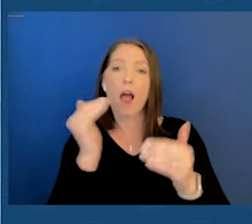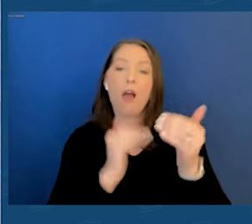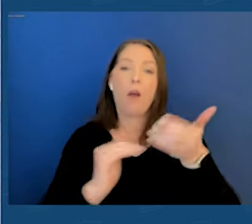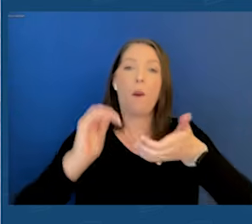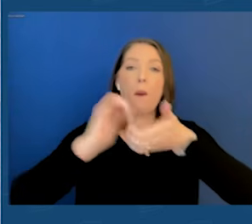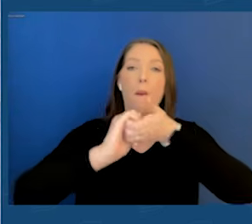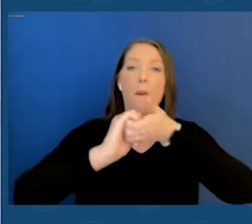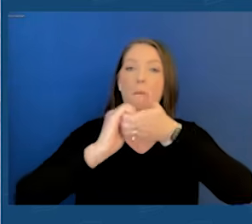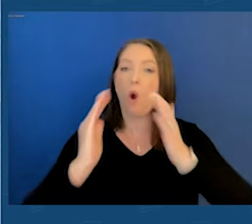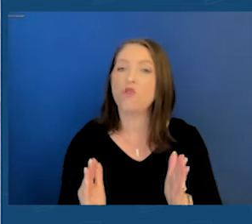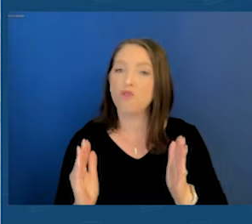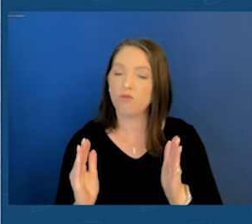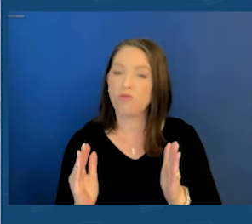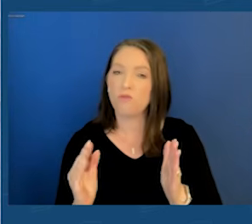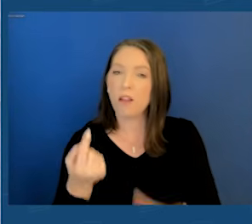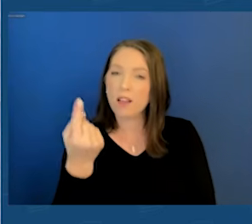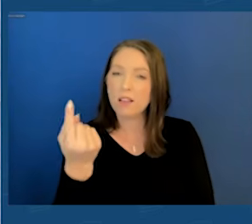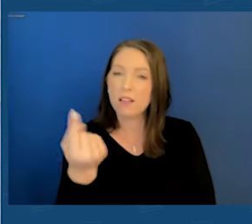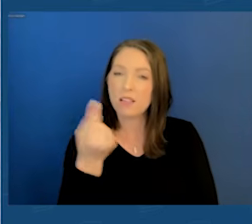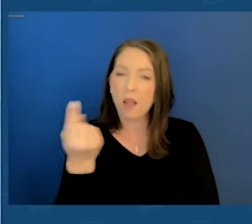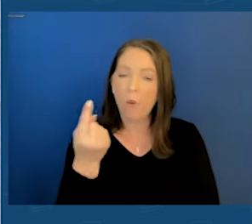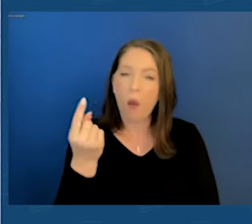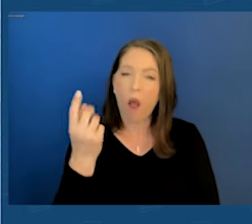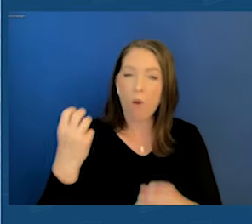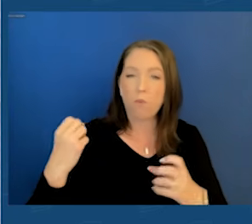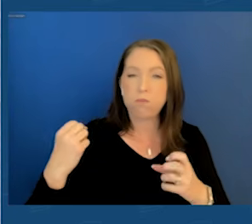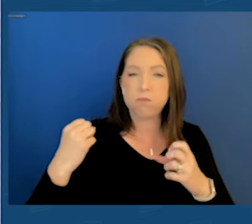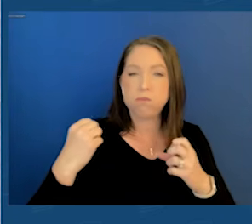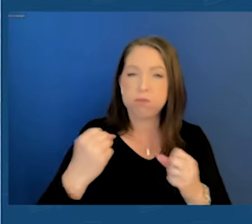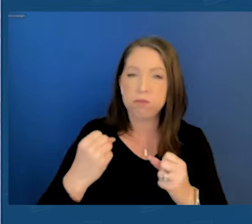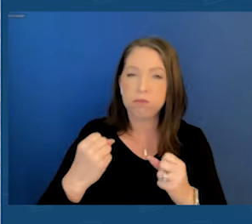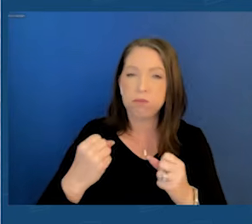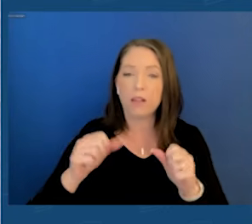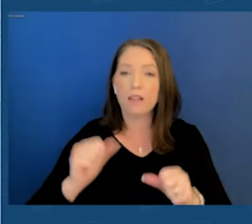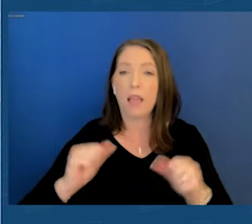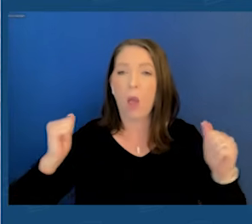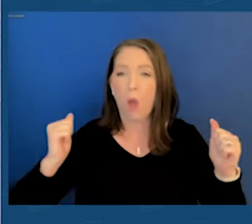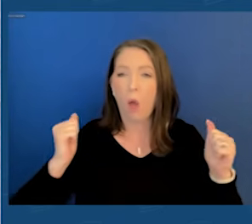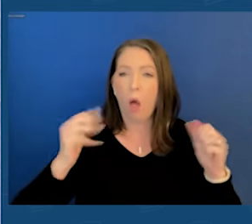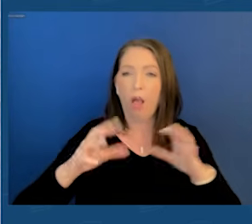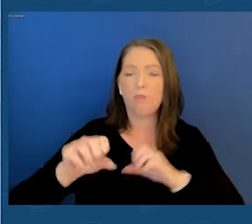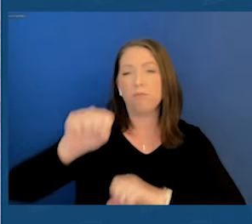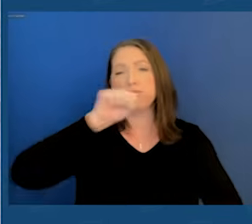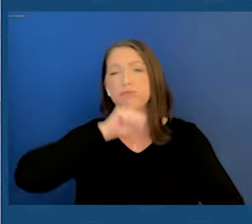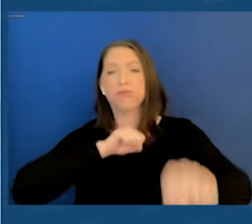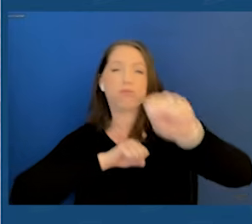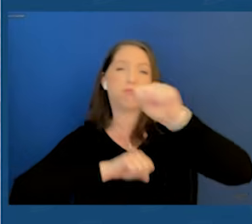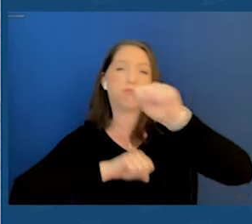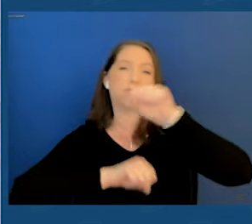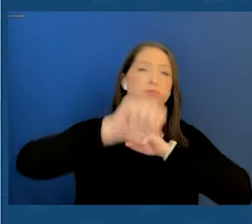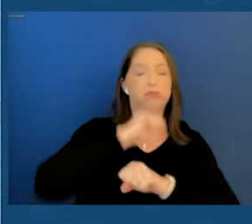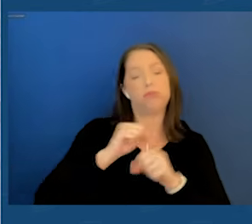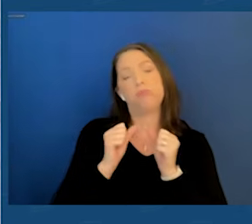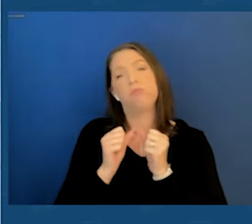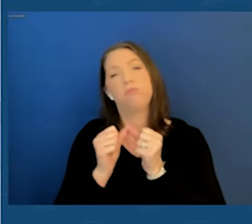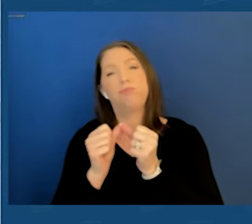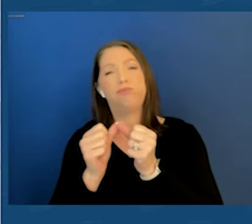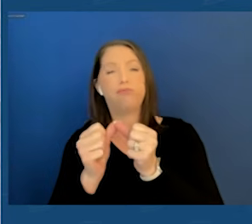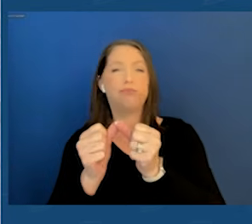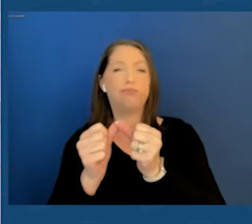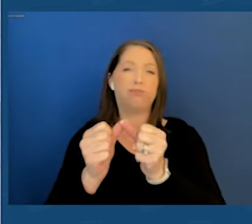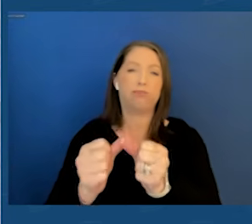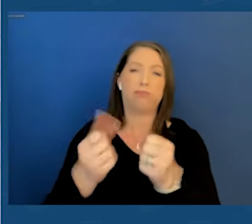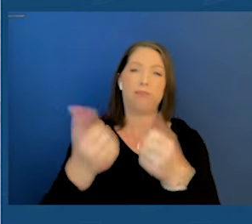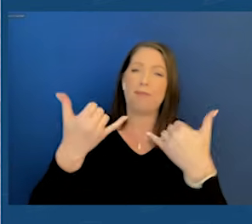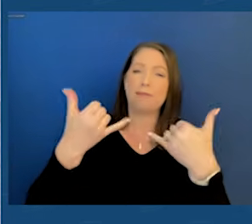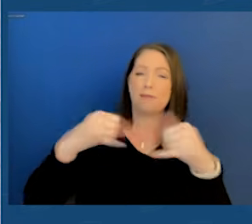government, somebody so dynamic that she could take all of the hits that she had to take and still keep on going.